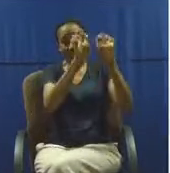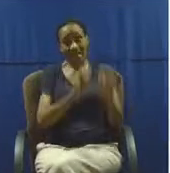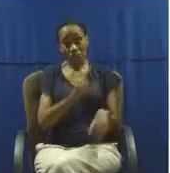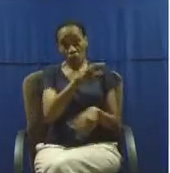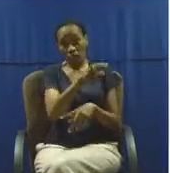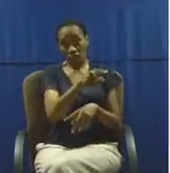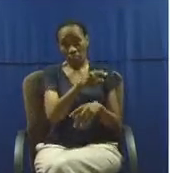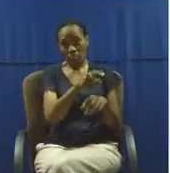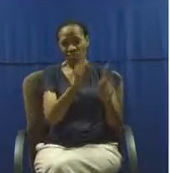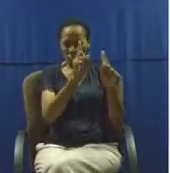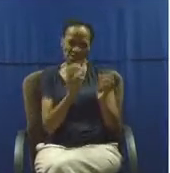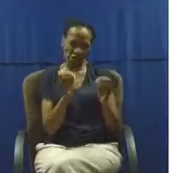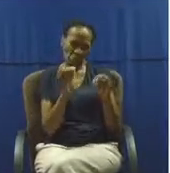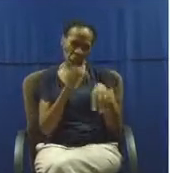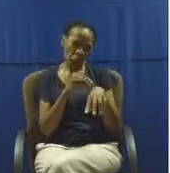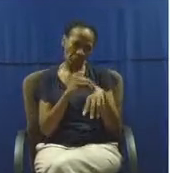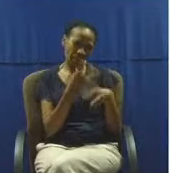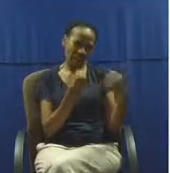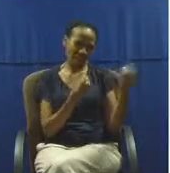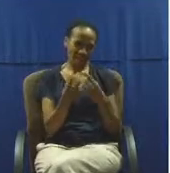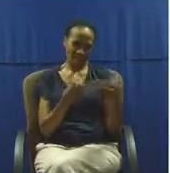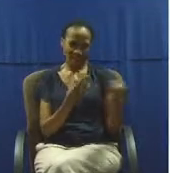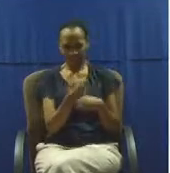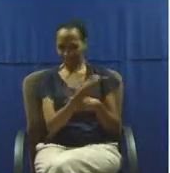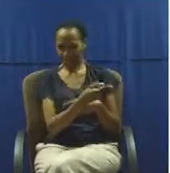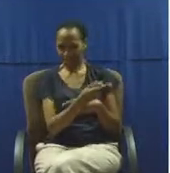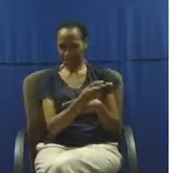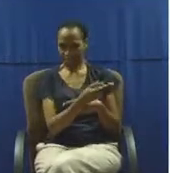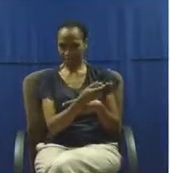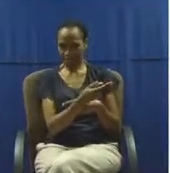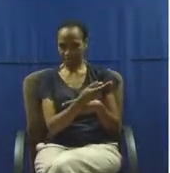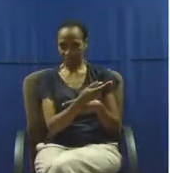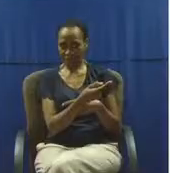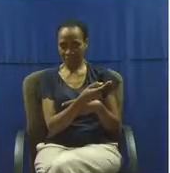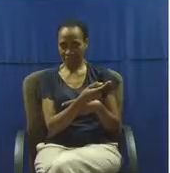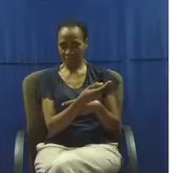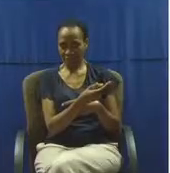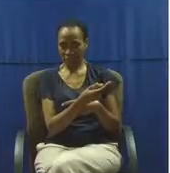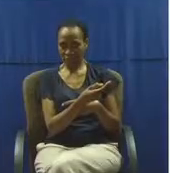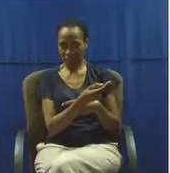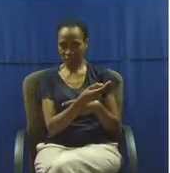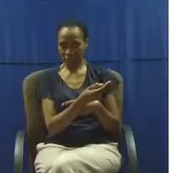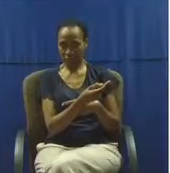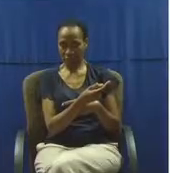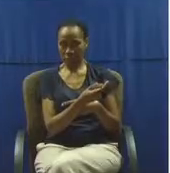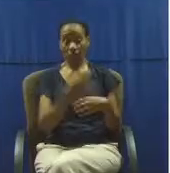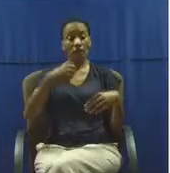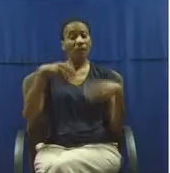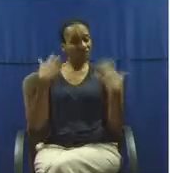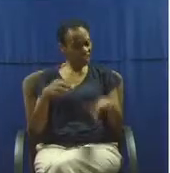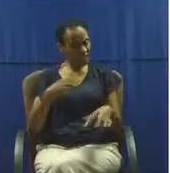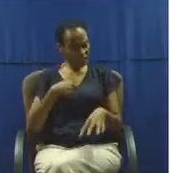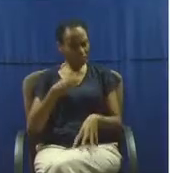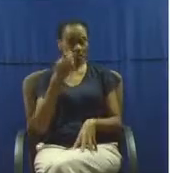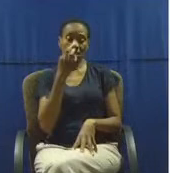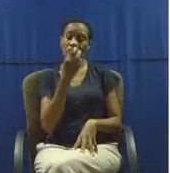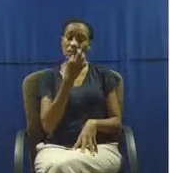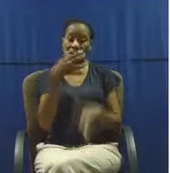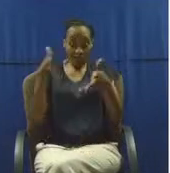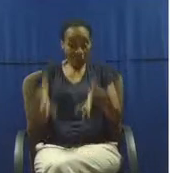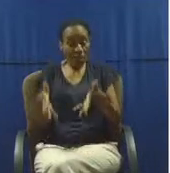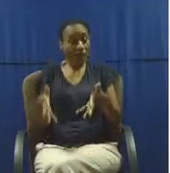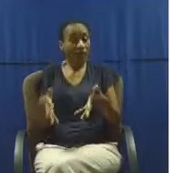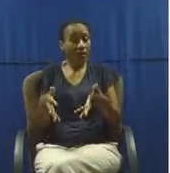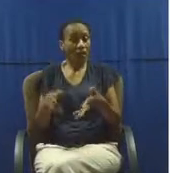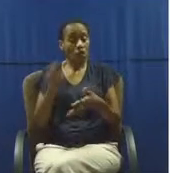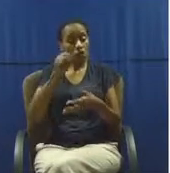special problems, more special than maybe sometimes we imagine. I did say in this House, the